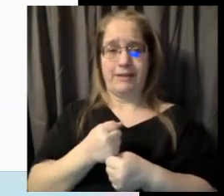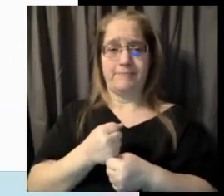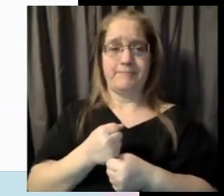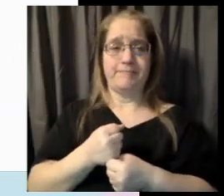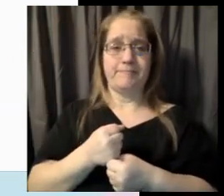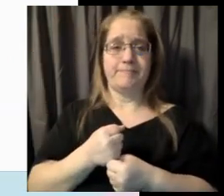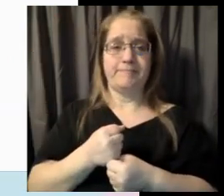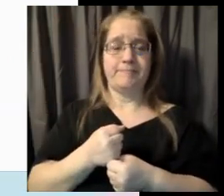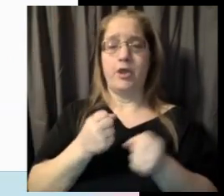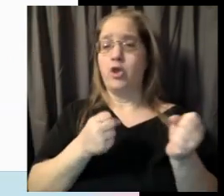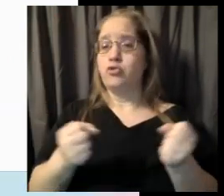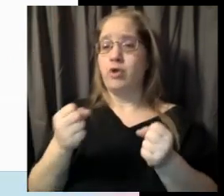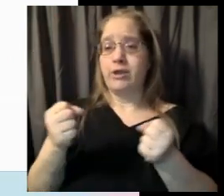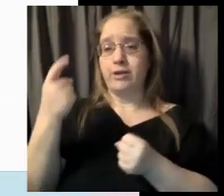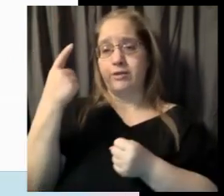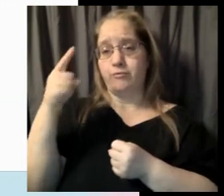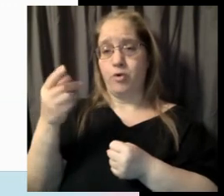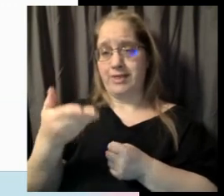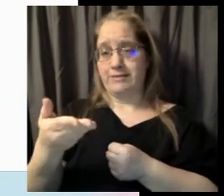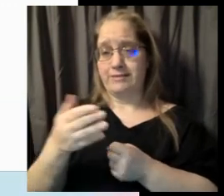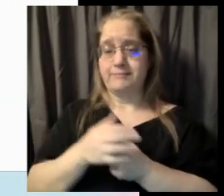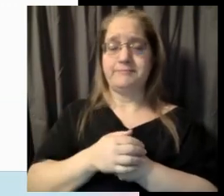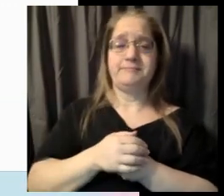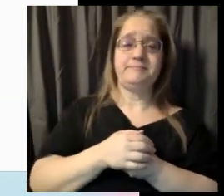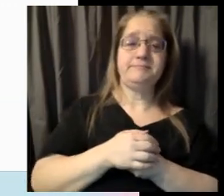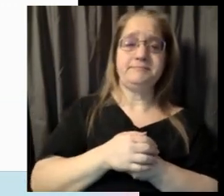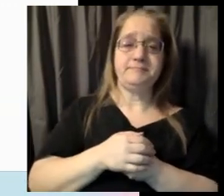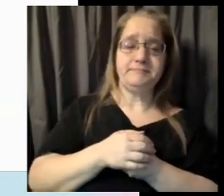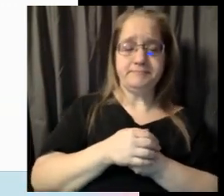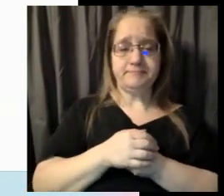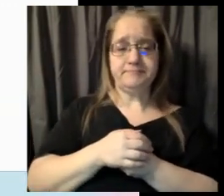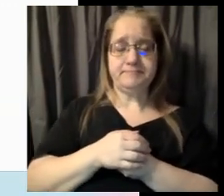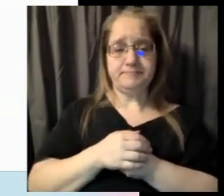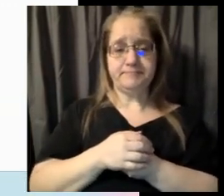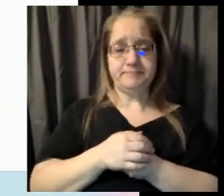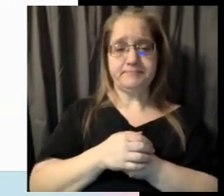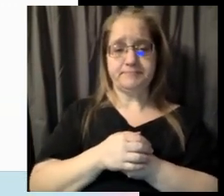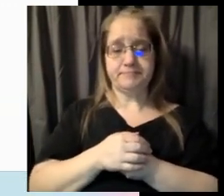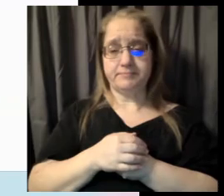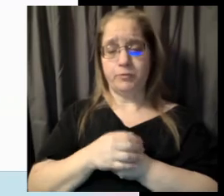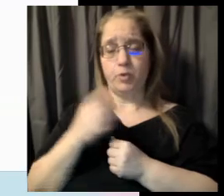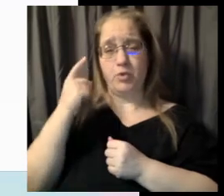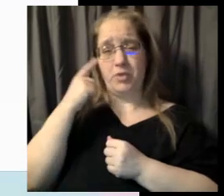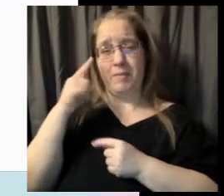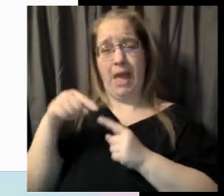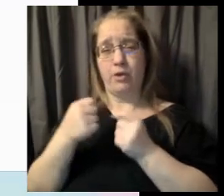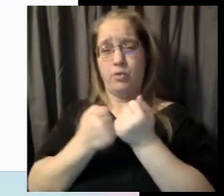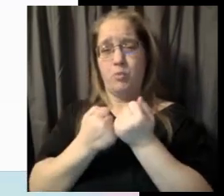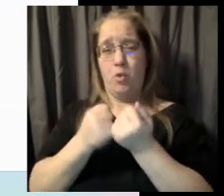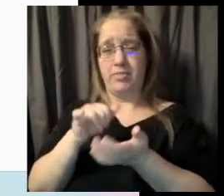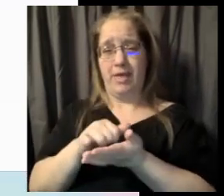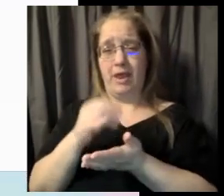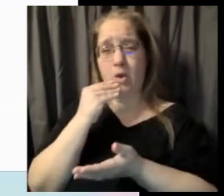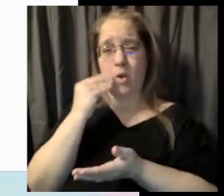strategies for metacognition. When we are looking at how to support metacognition at home, we